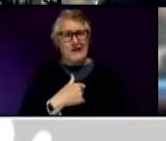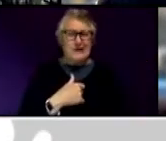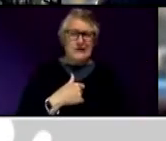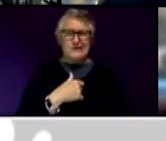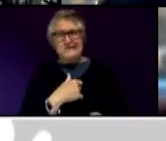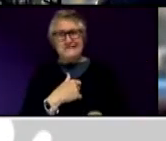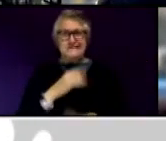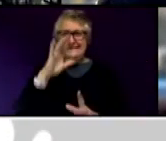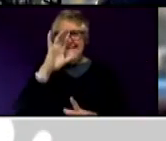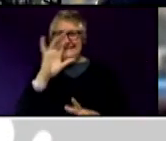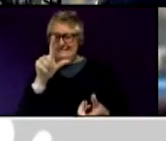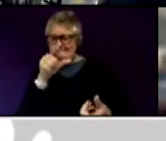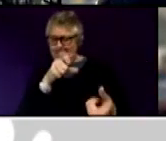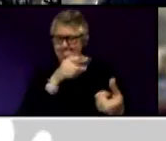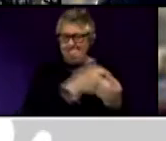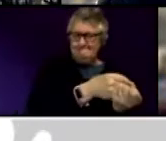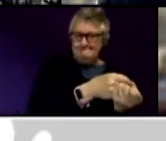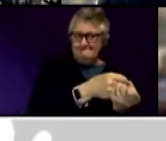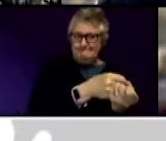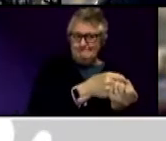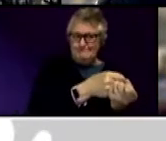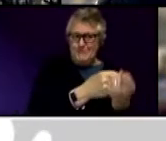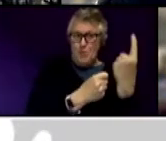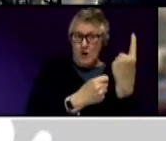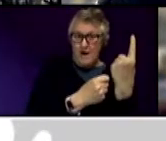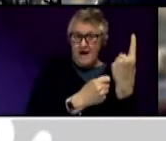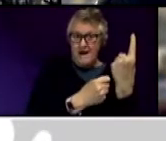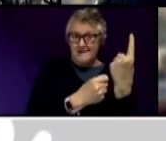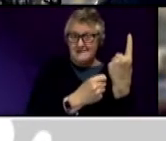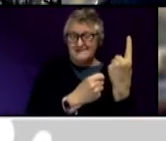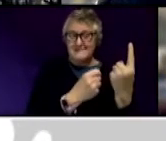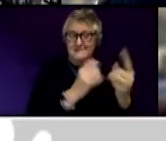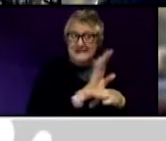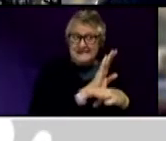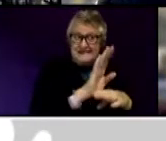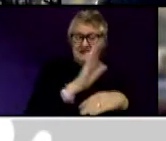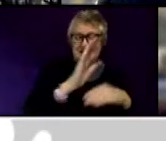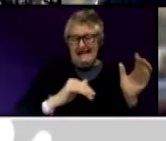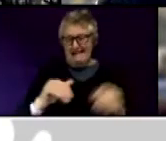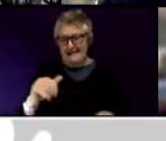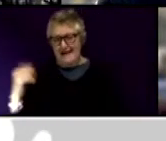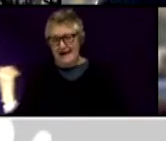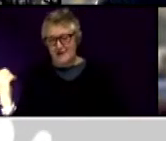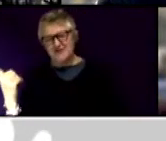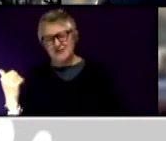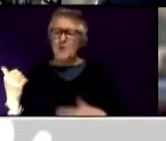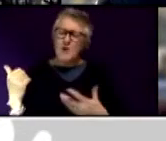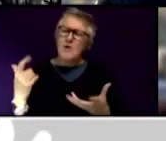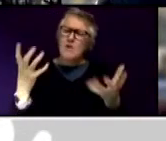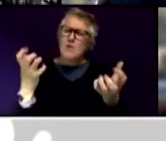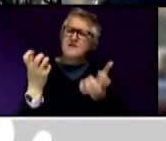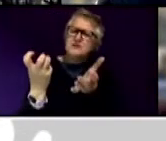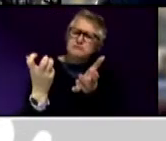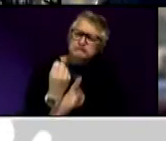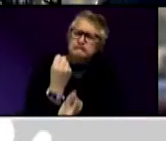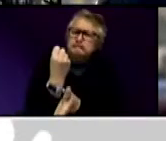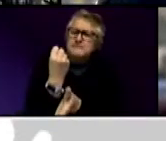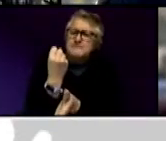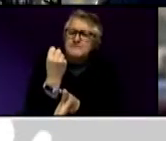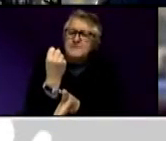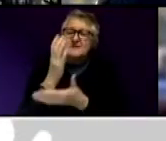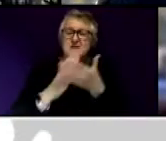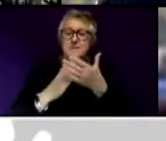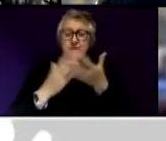endorsing any particular business. So we want to take advantage of some of our already established